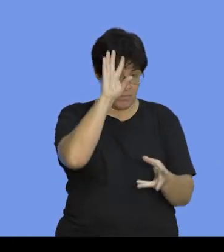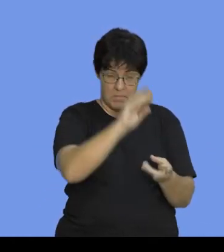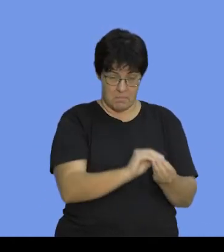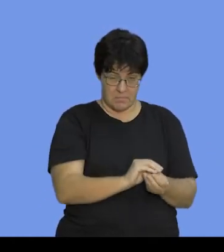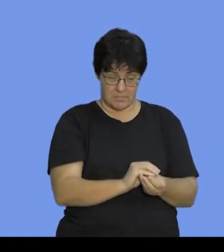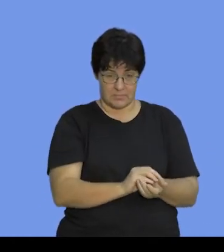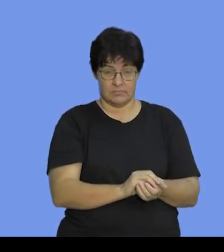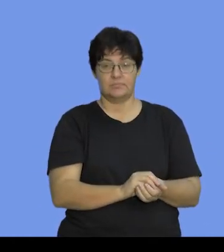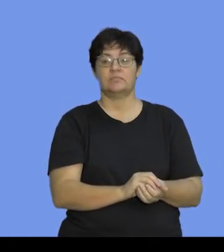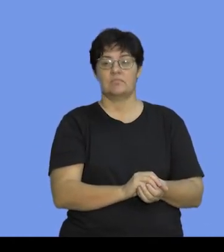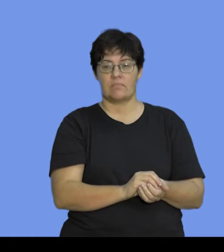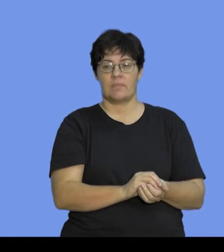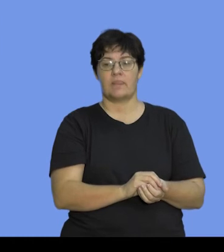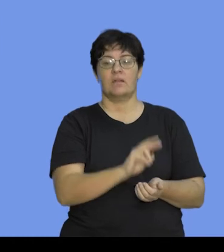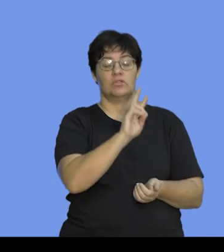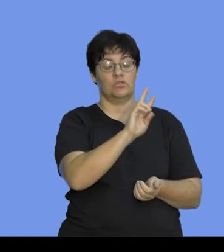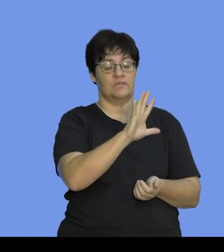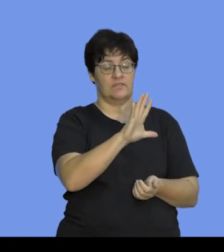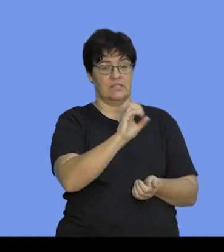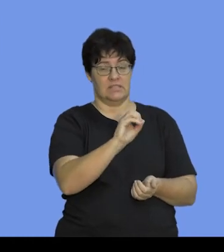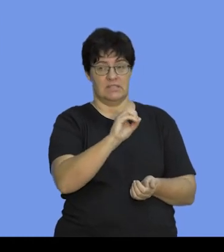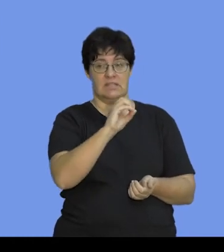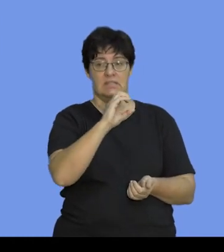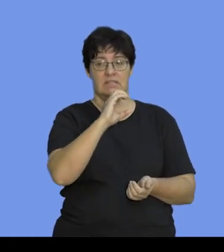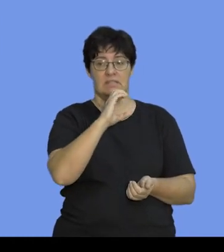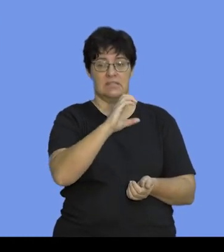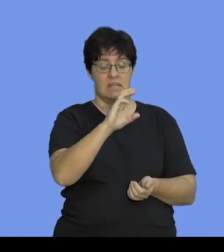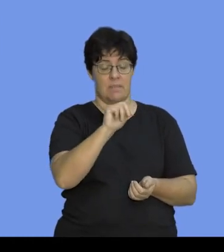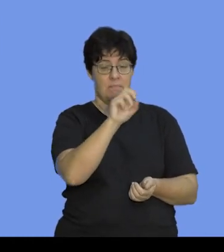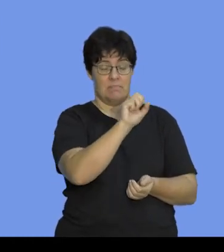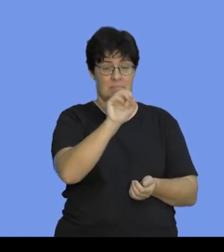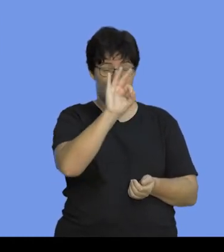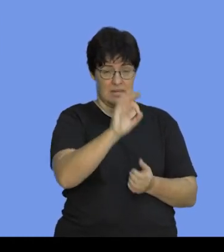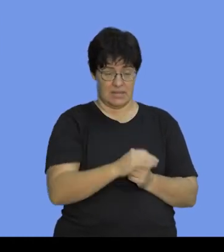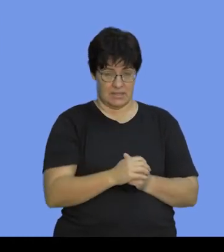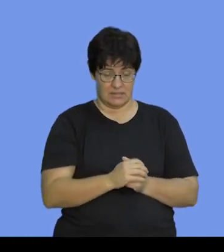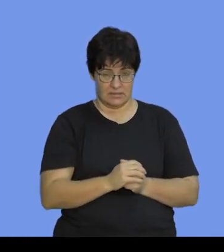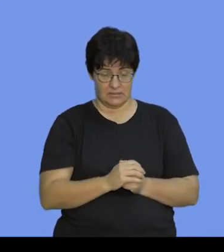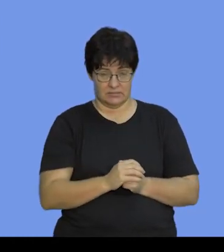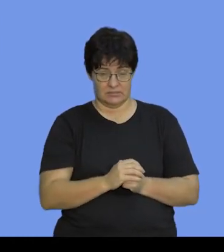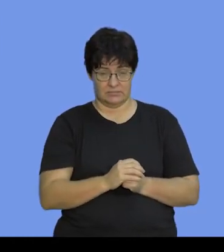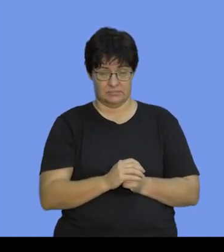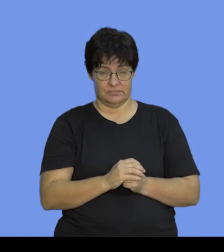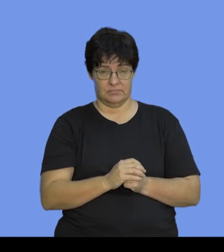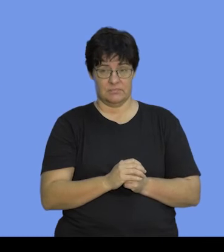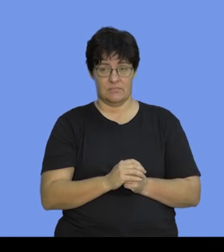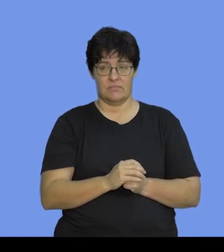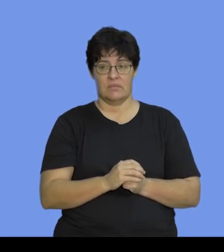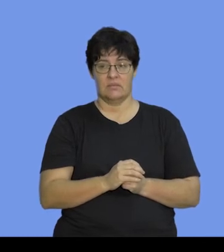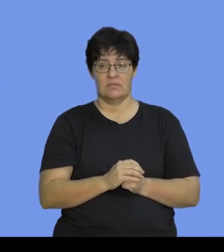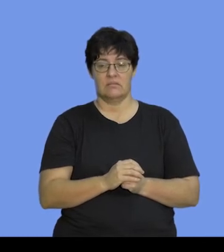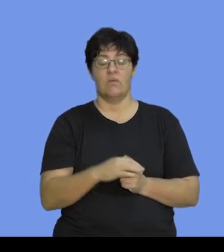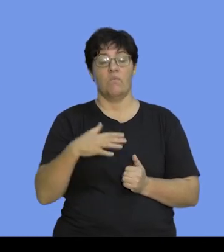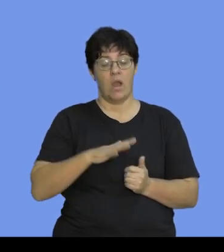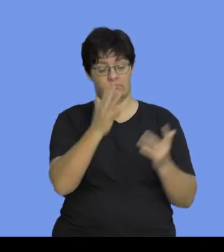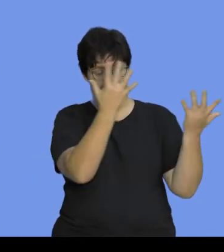the dissolving is actually complete in this volume of water, which is 250 cubic decimeters. And now we